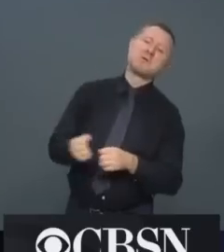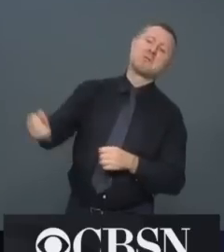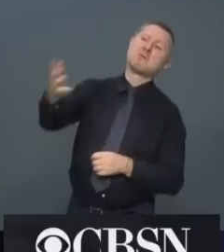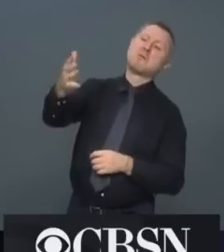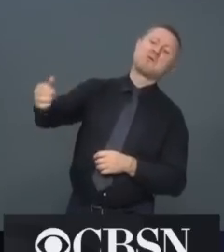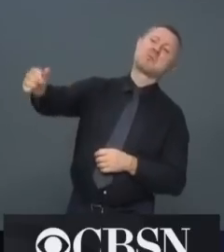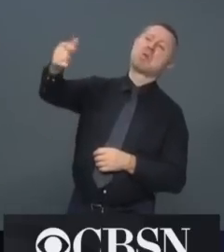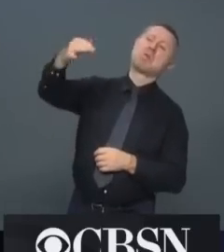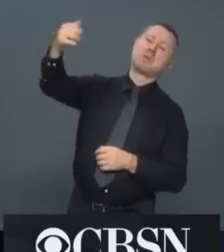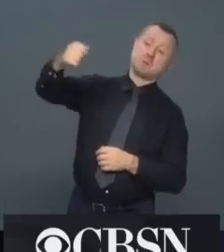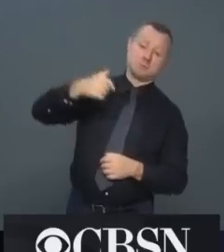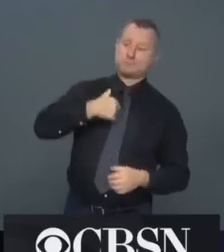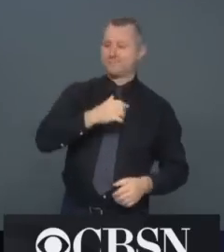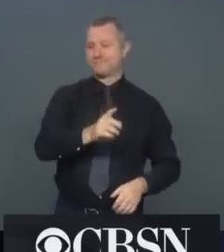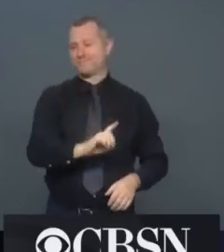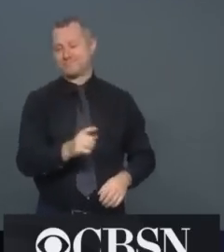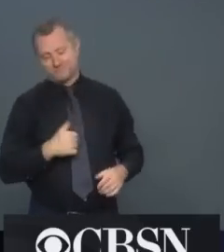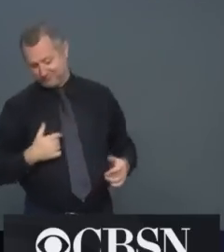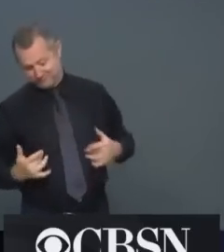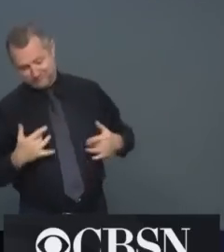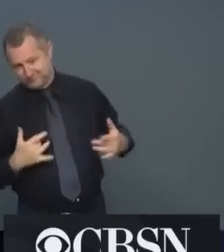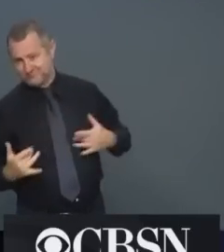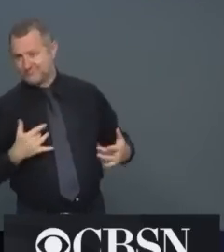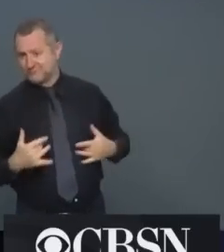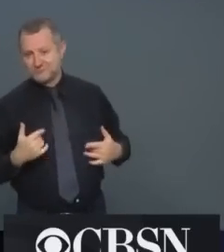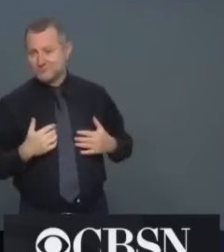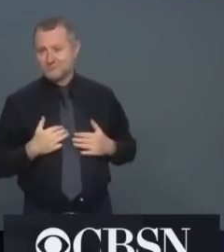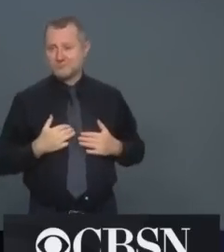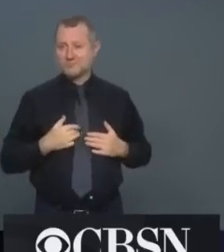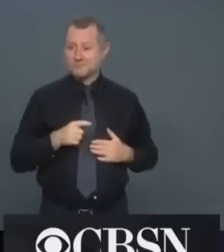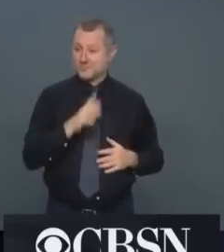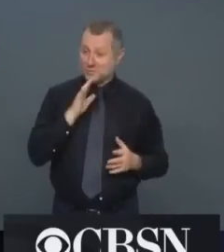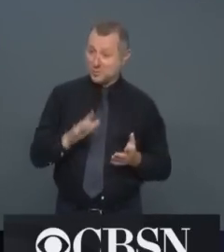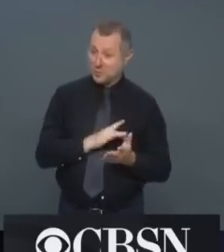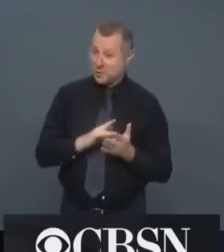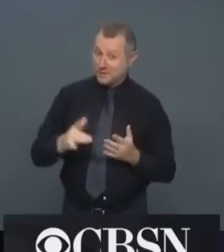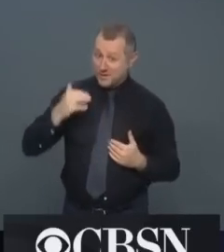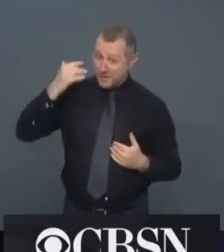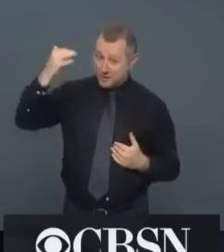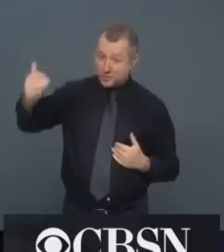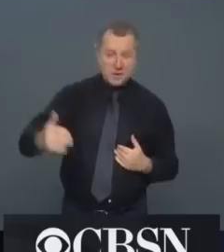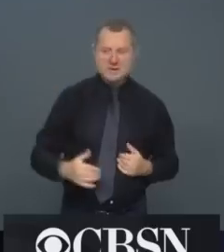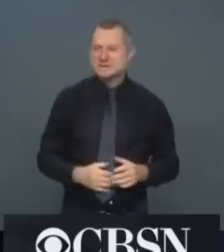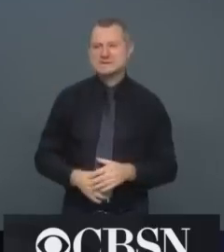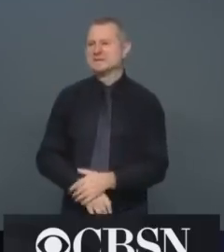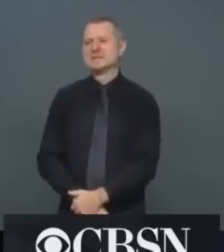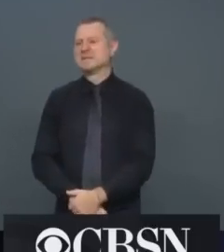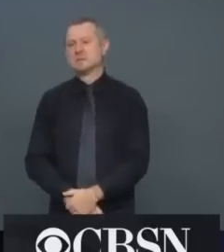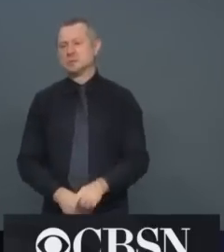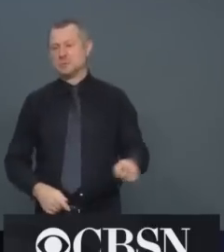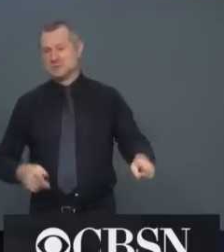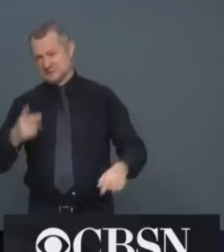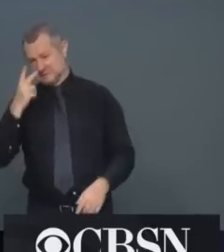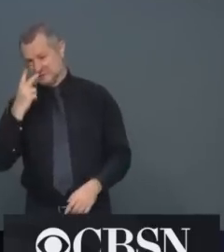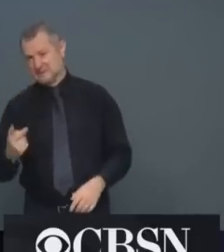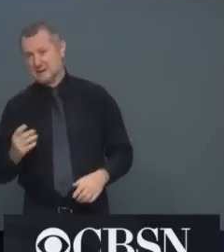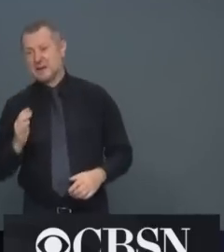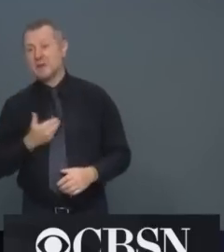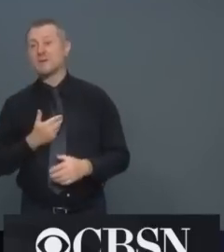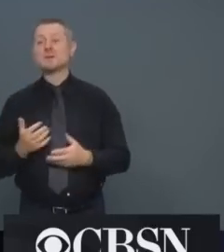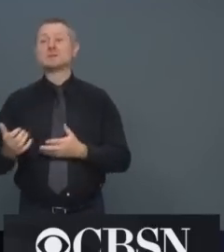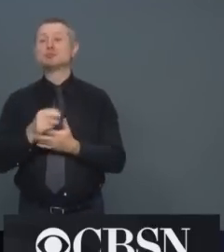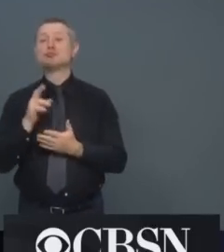worry. You can pay it off in the coming years. You see the revenue going up in the